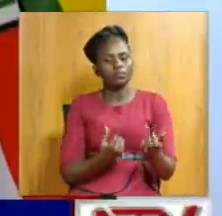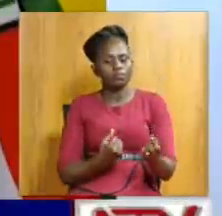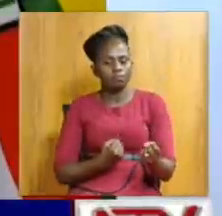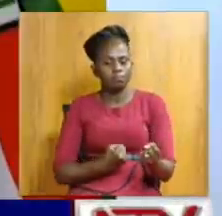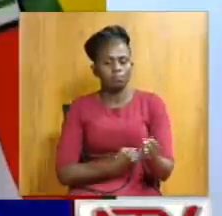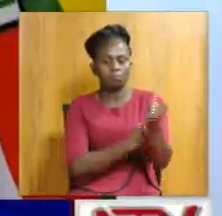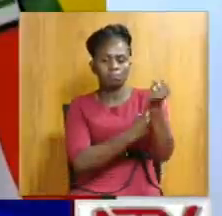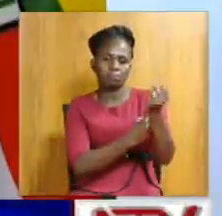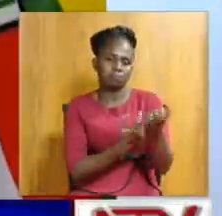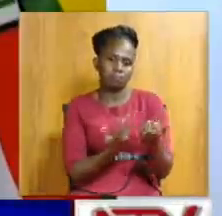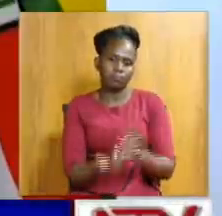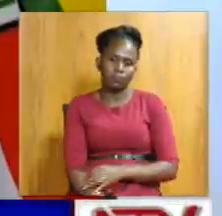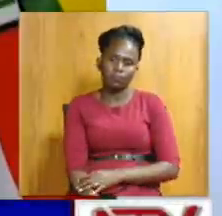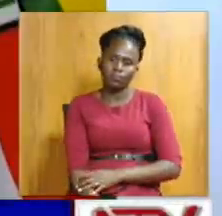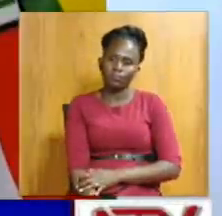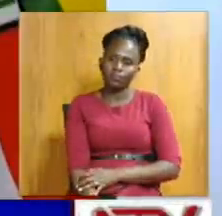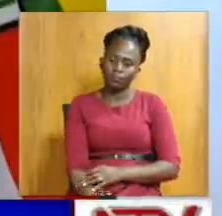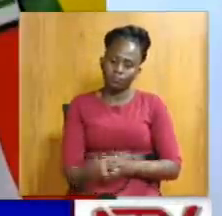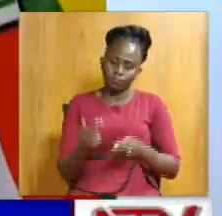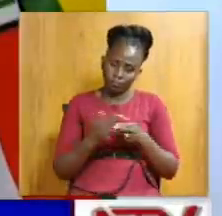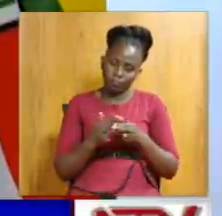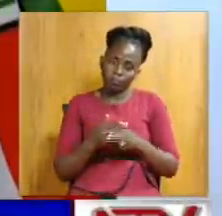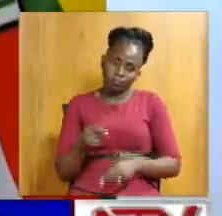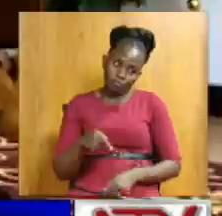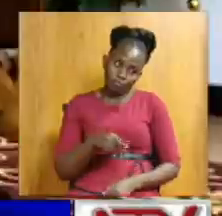And Mama here,